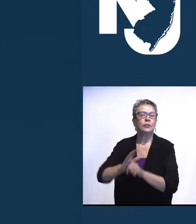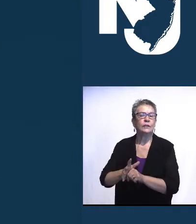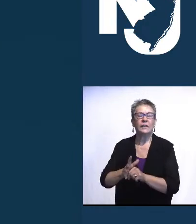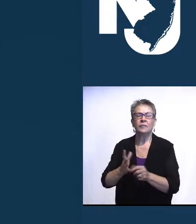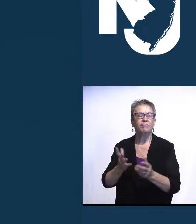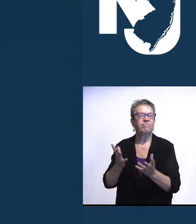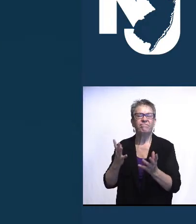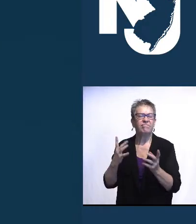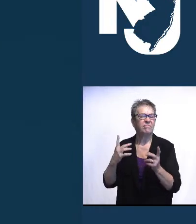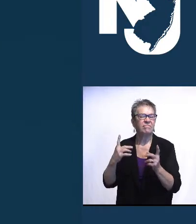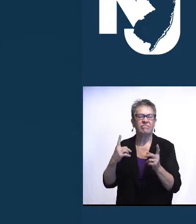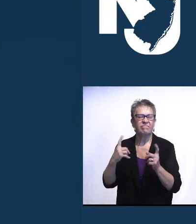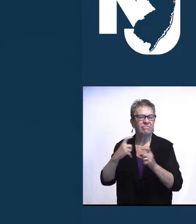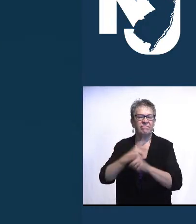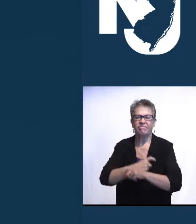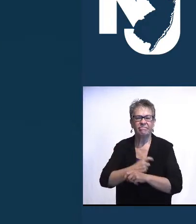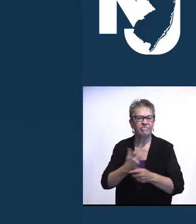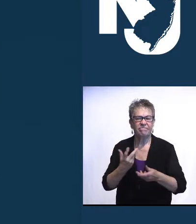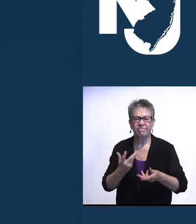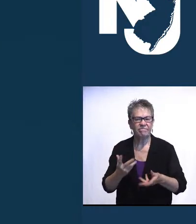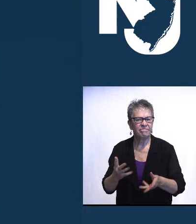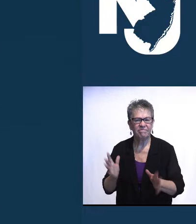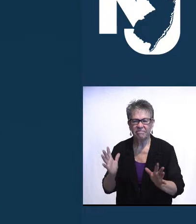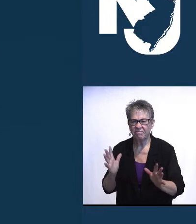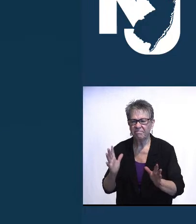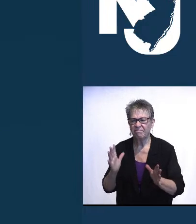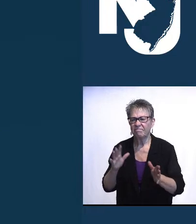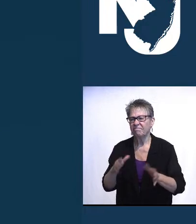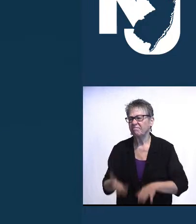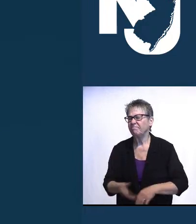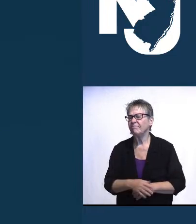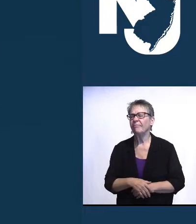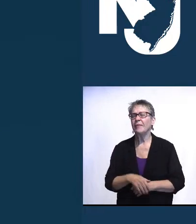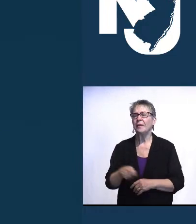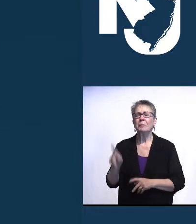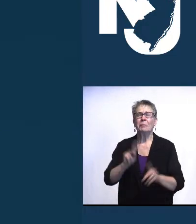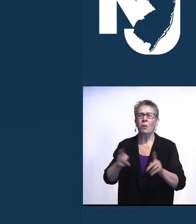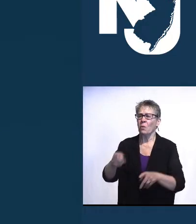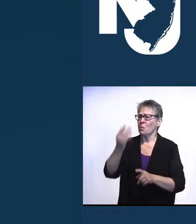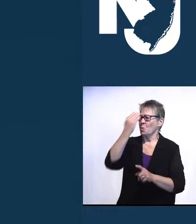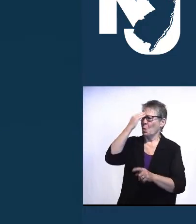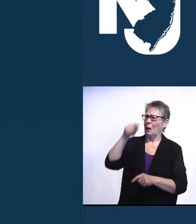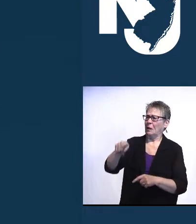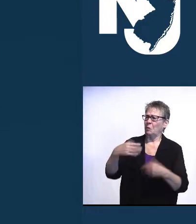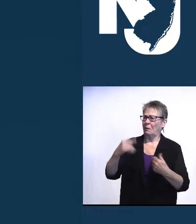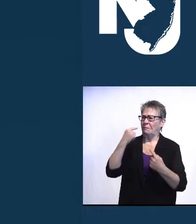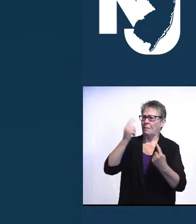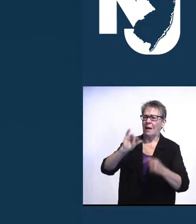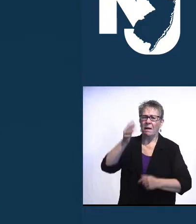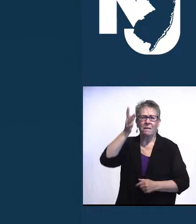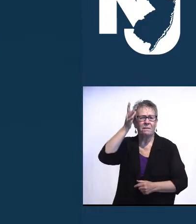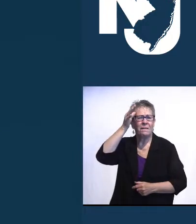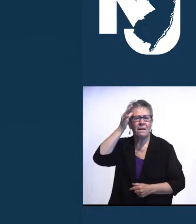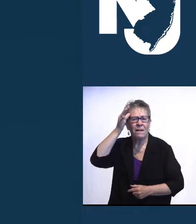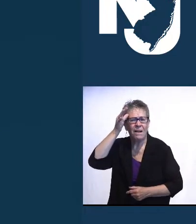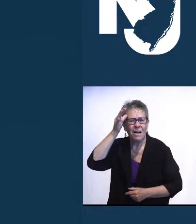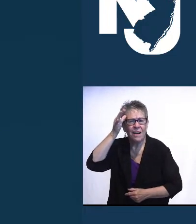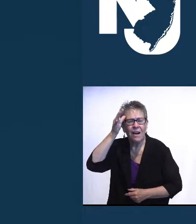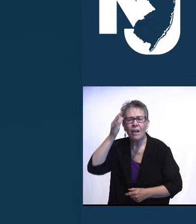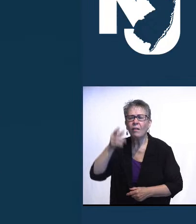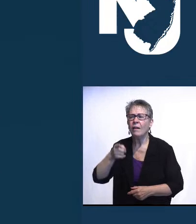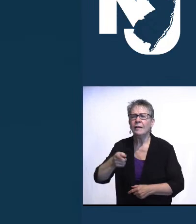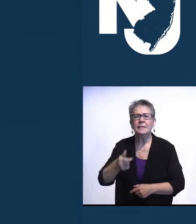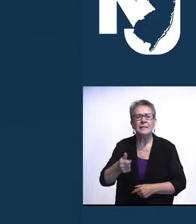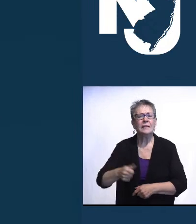cannon for an arm and could hit the ball a mile. He spent hours on the diamonds in Wall Township as a volunteer and umpire with the